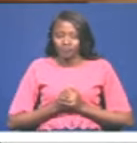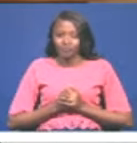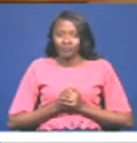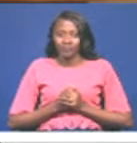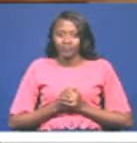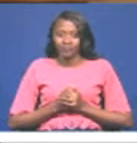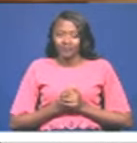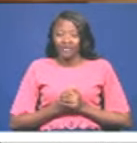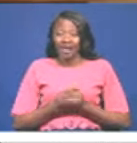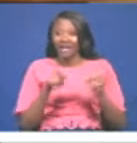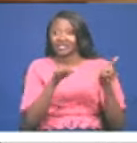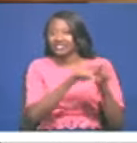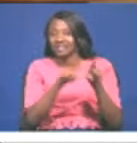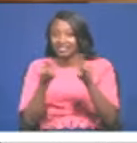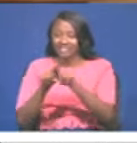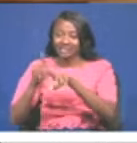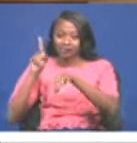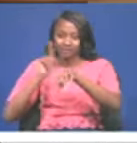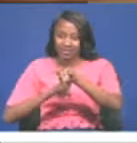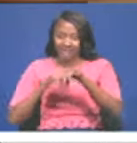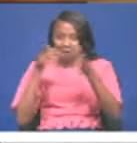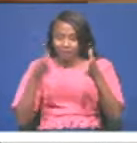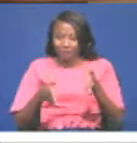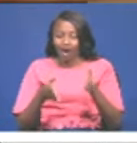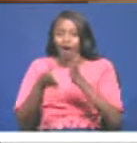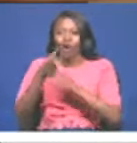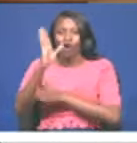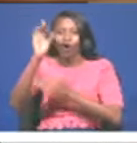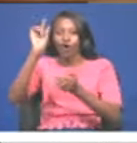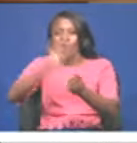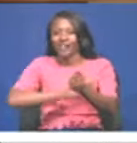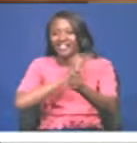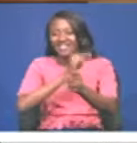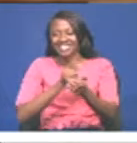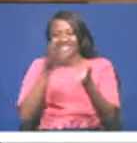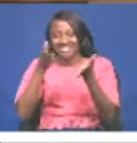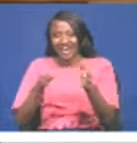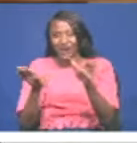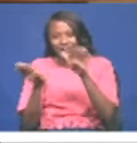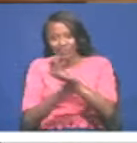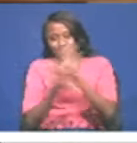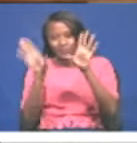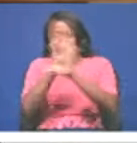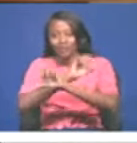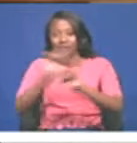and now by God's grace he is the Deputy President of the Republic of Kenya.